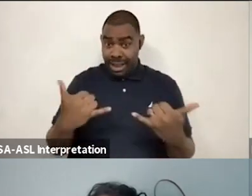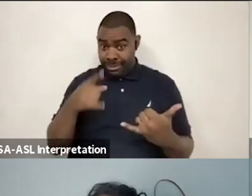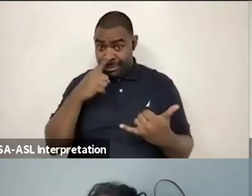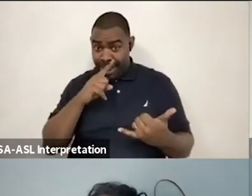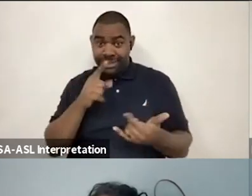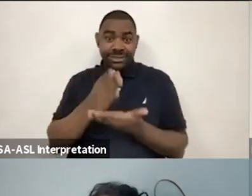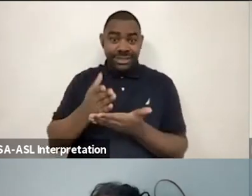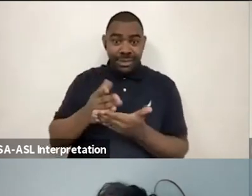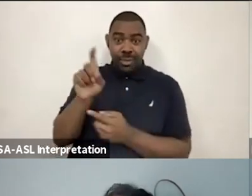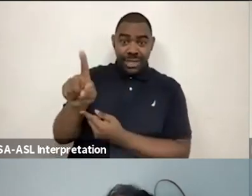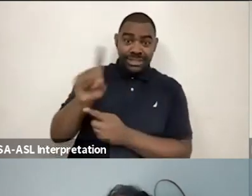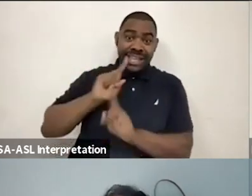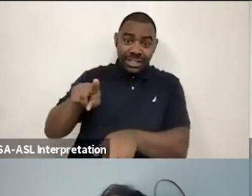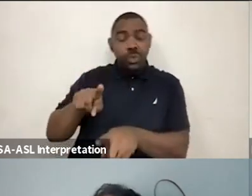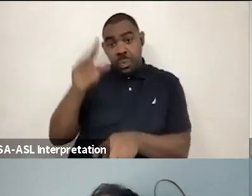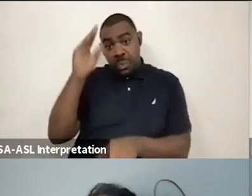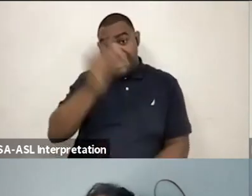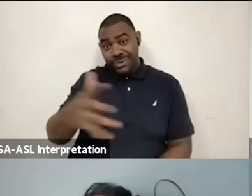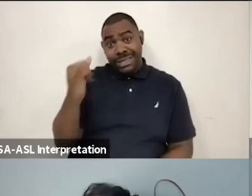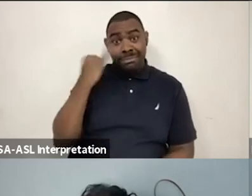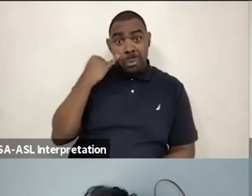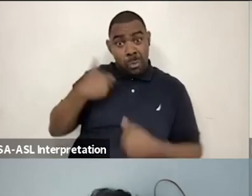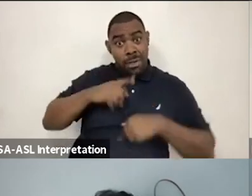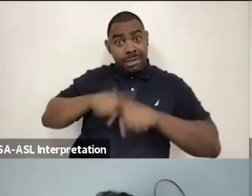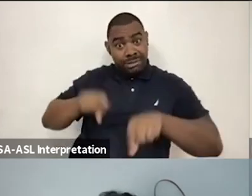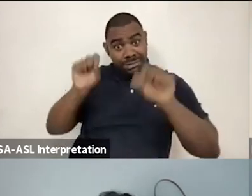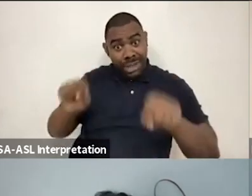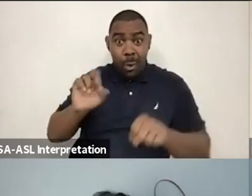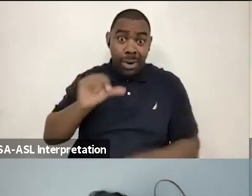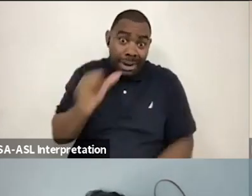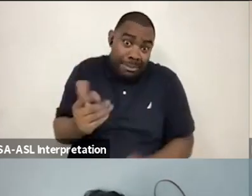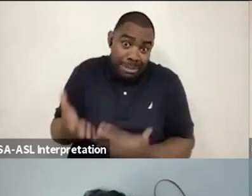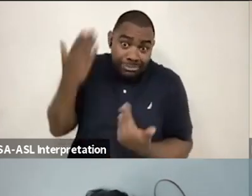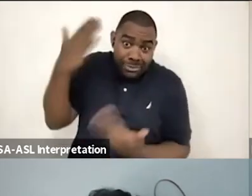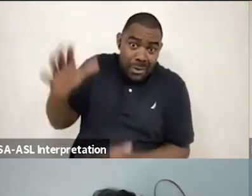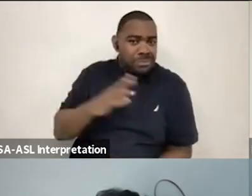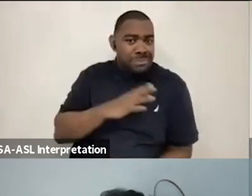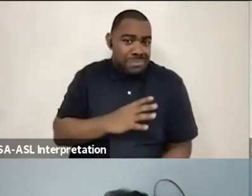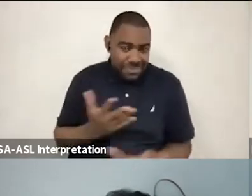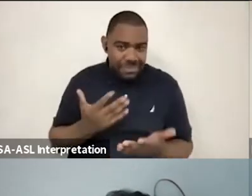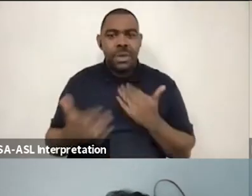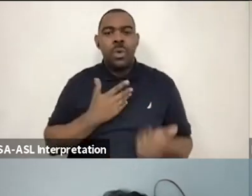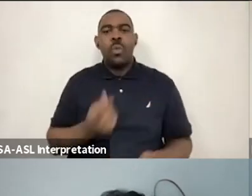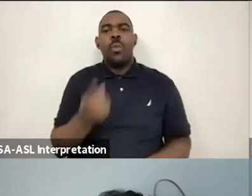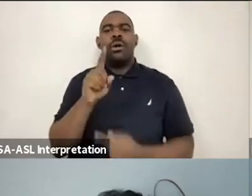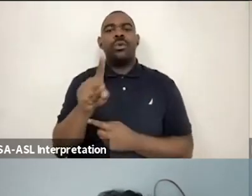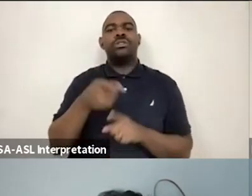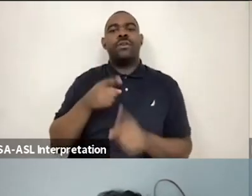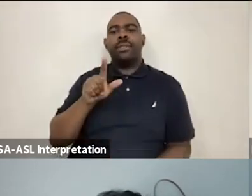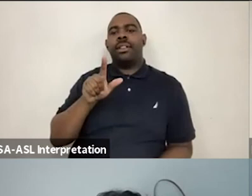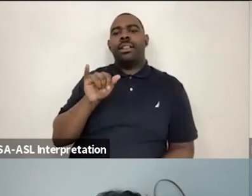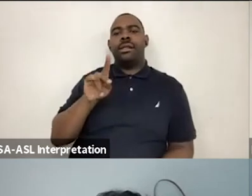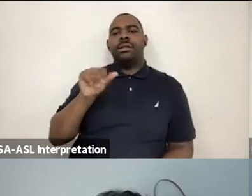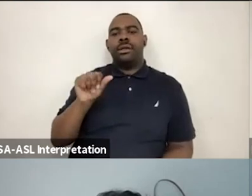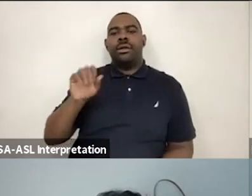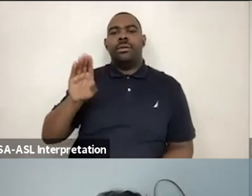let's try to answer some questions, and we'll let you know if we can answer them or if we don't know. So one question was